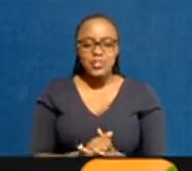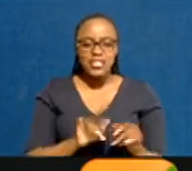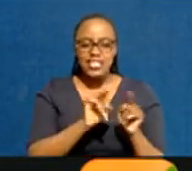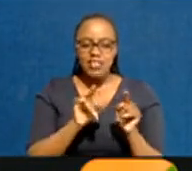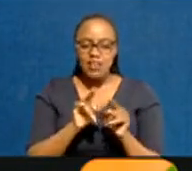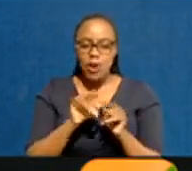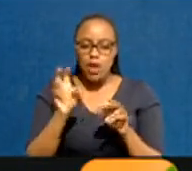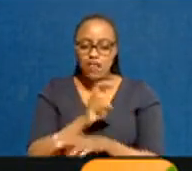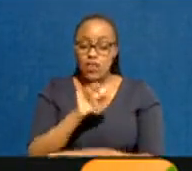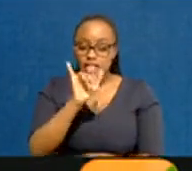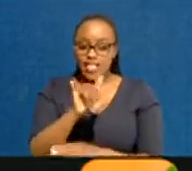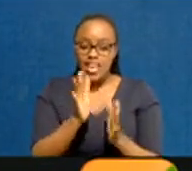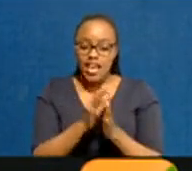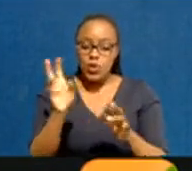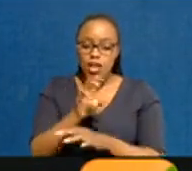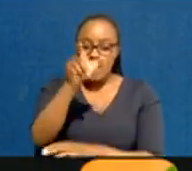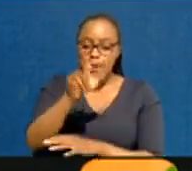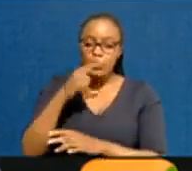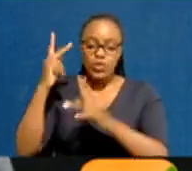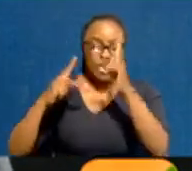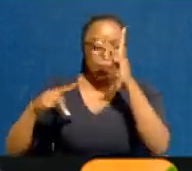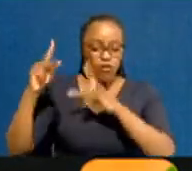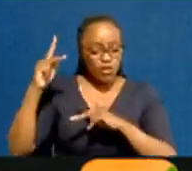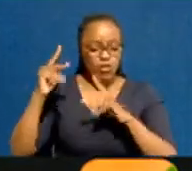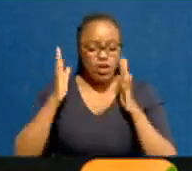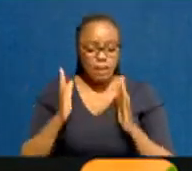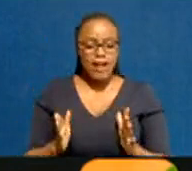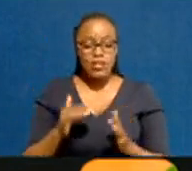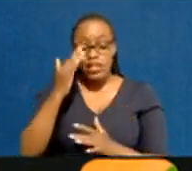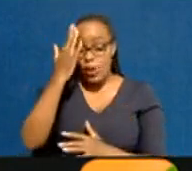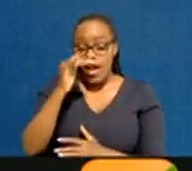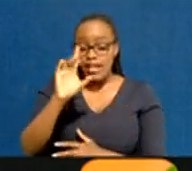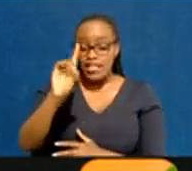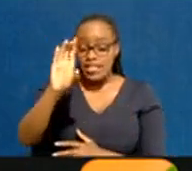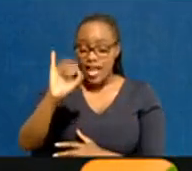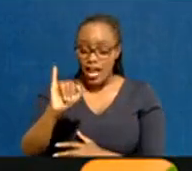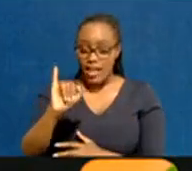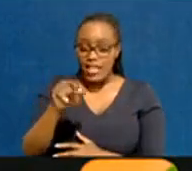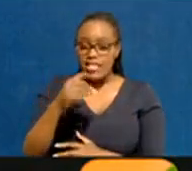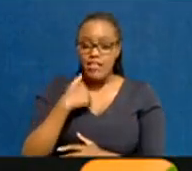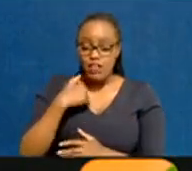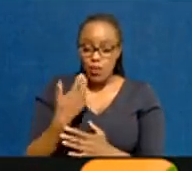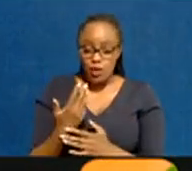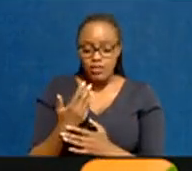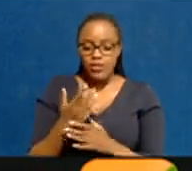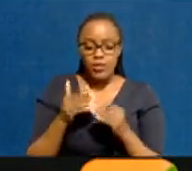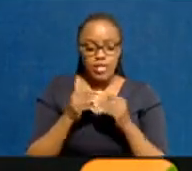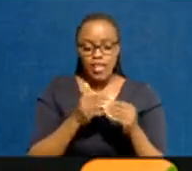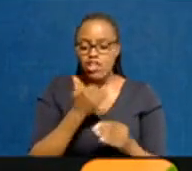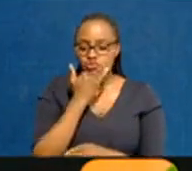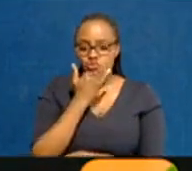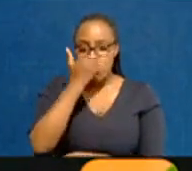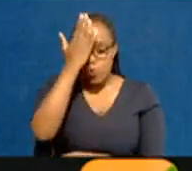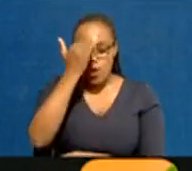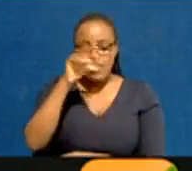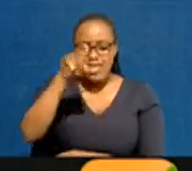not an actor. We are looking for a professional DCI. Why DCI officers are in civilian clothes is because